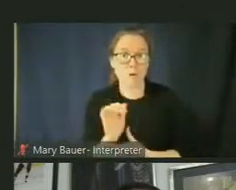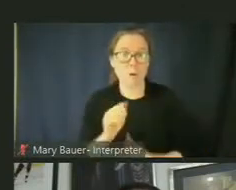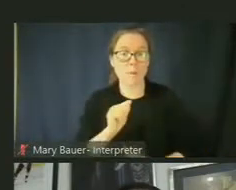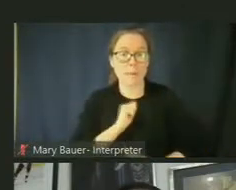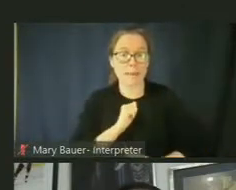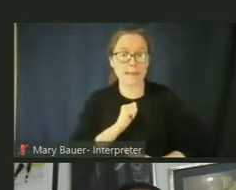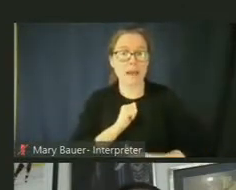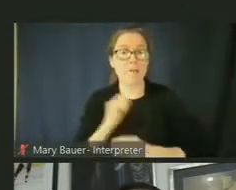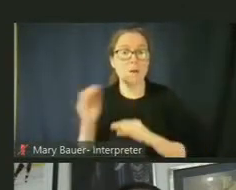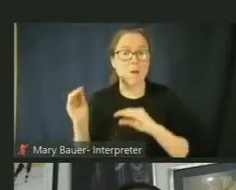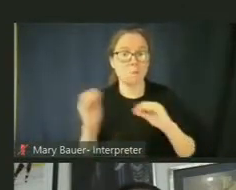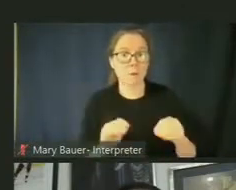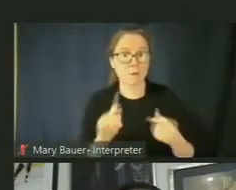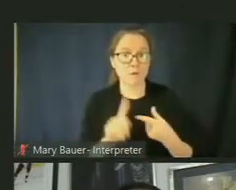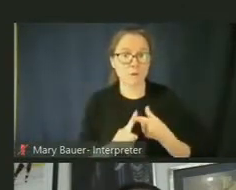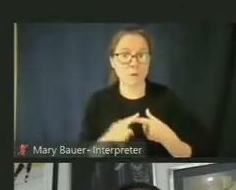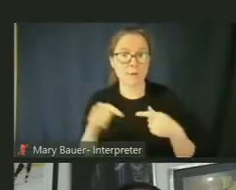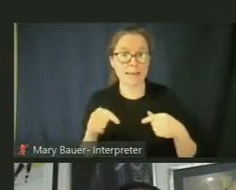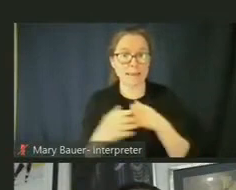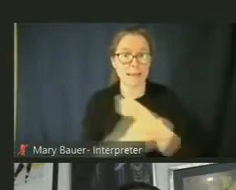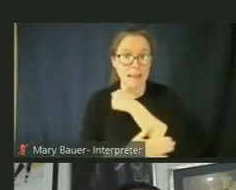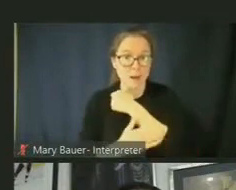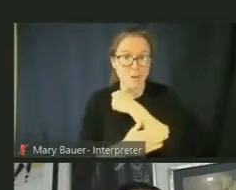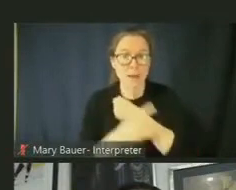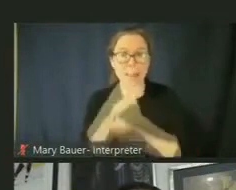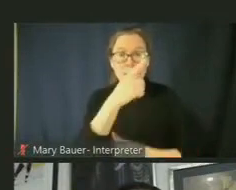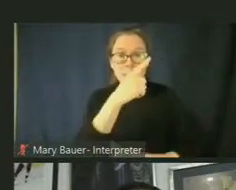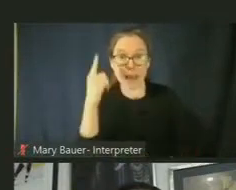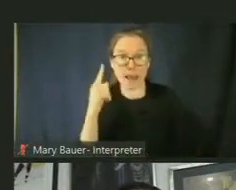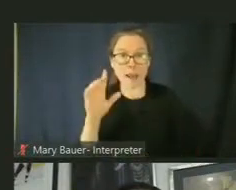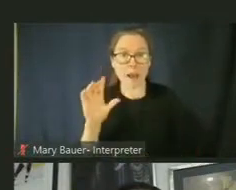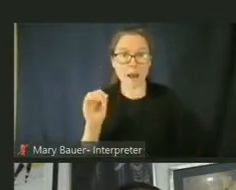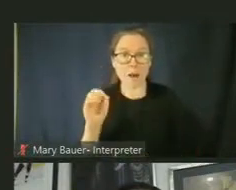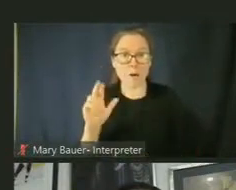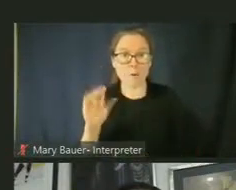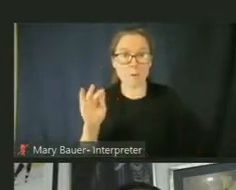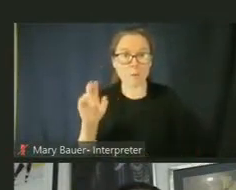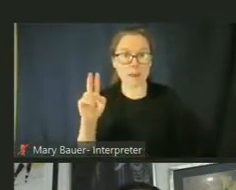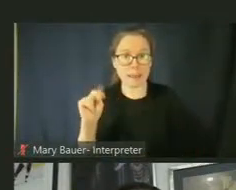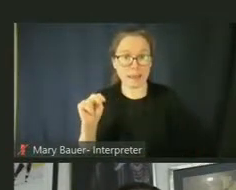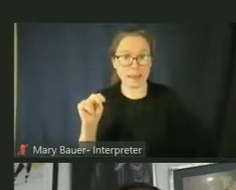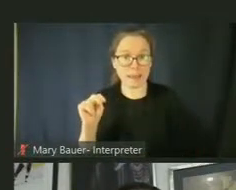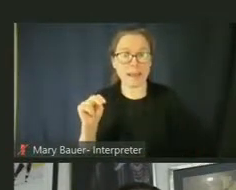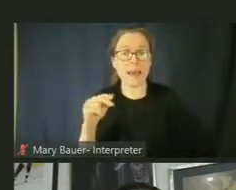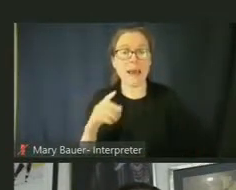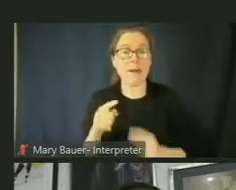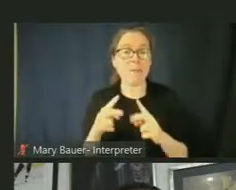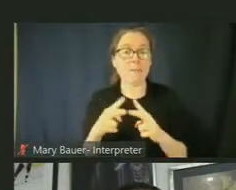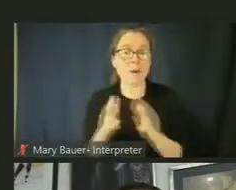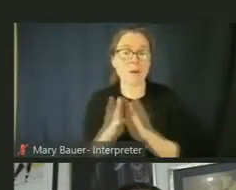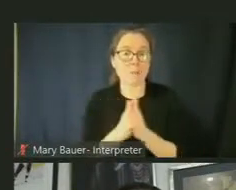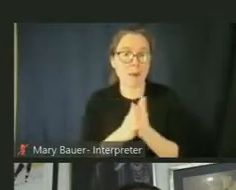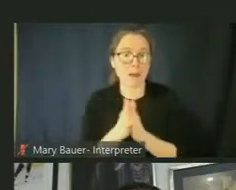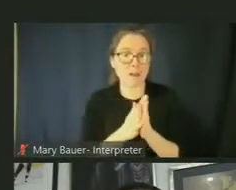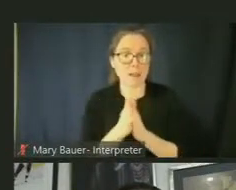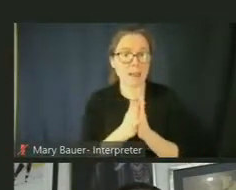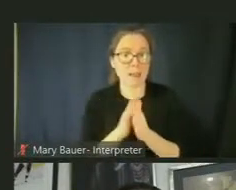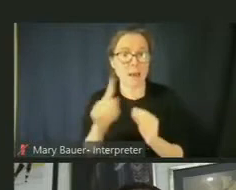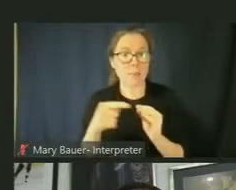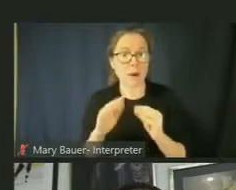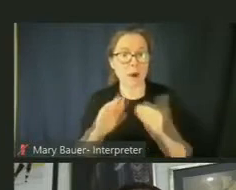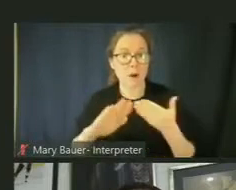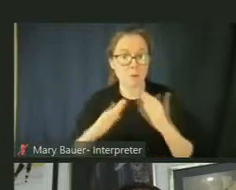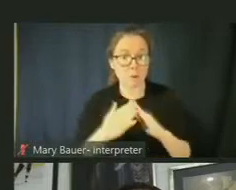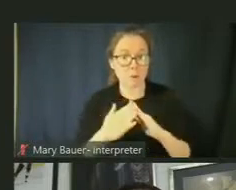this country. I am a Caribbean American, Black American descent, and I'm very passionate about our communities, about